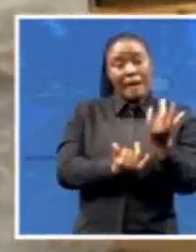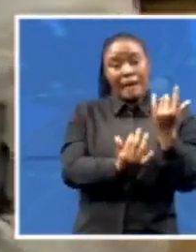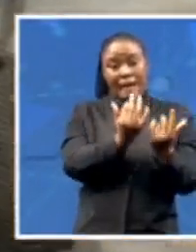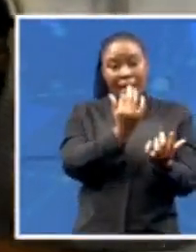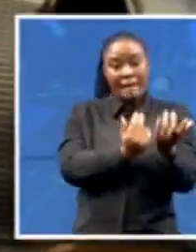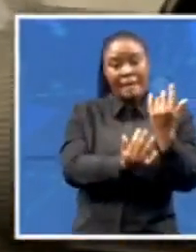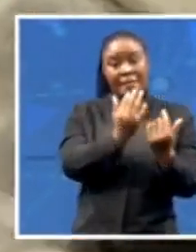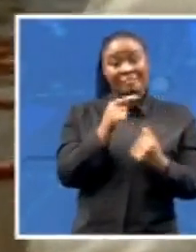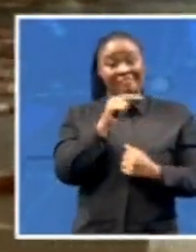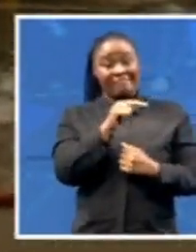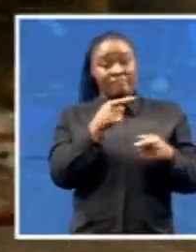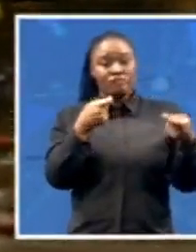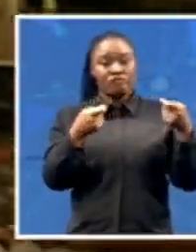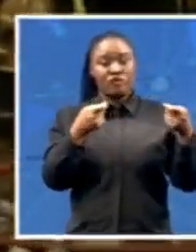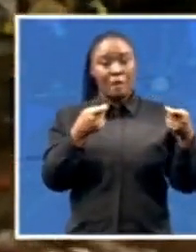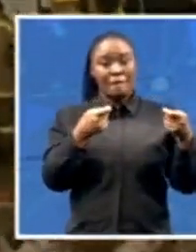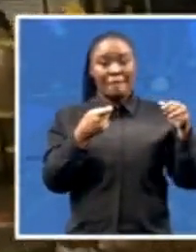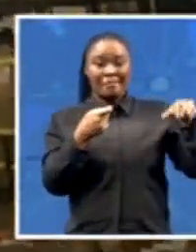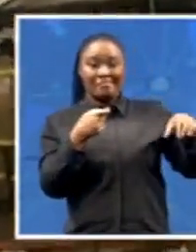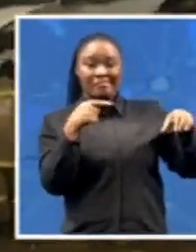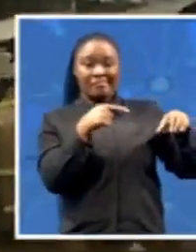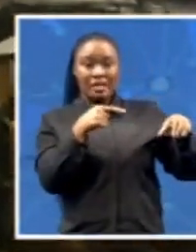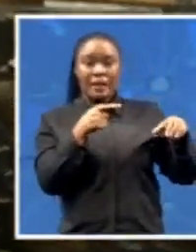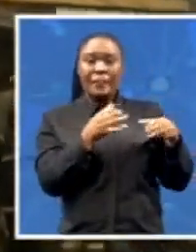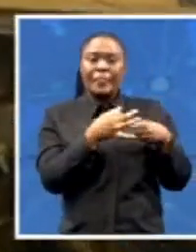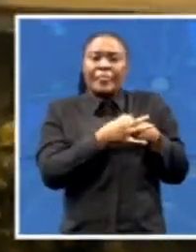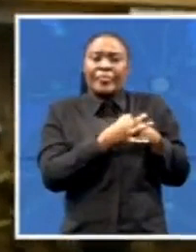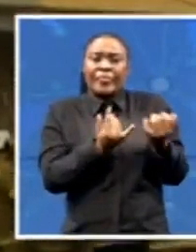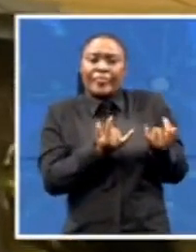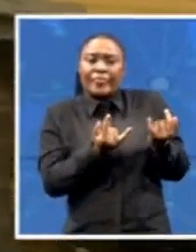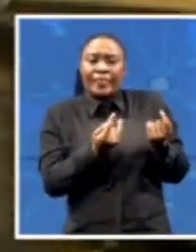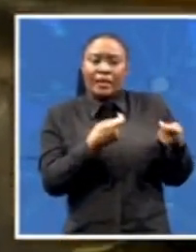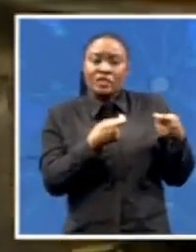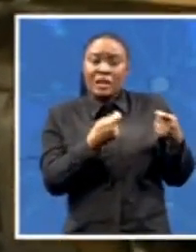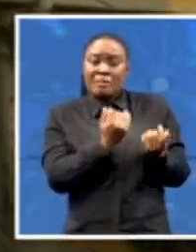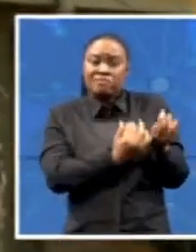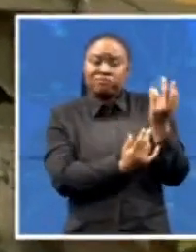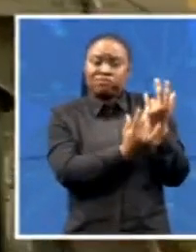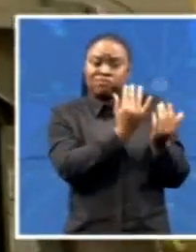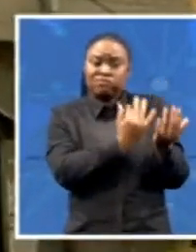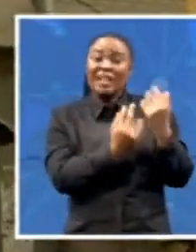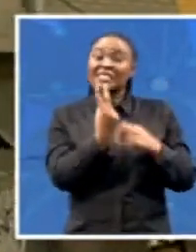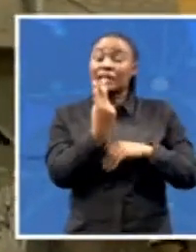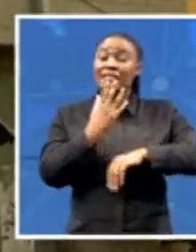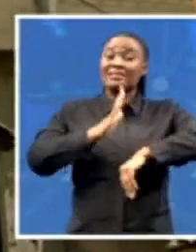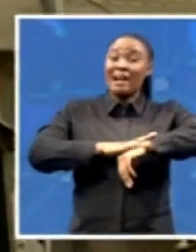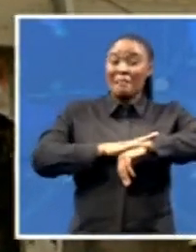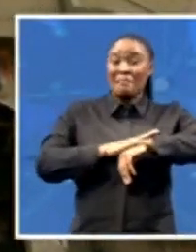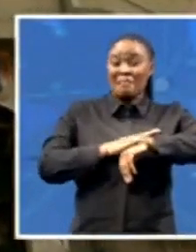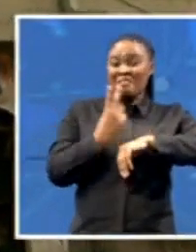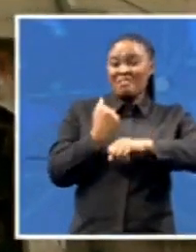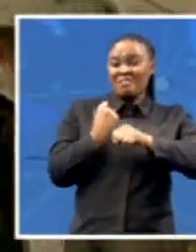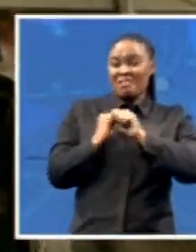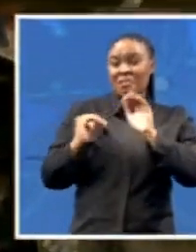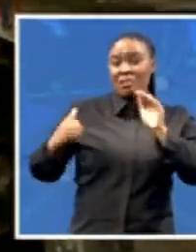me, this mini market, it is being on fire for the second time in just 2 years. And so,